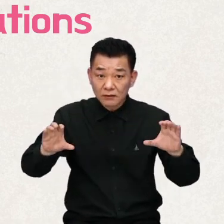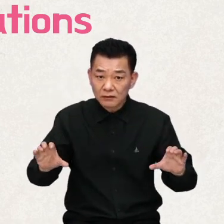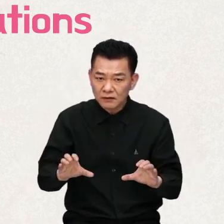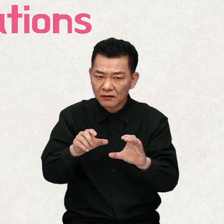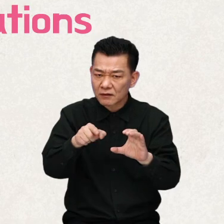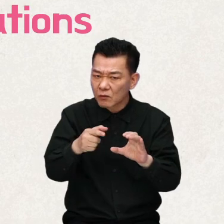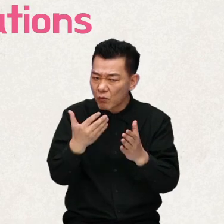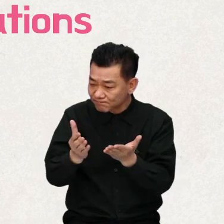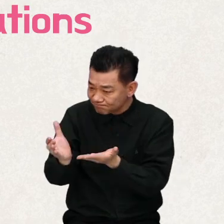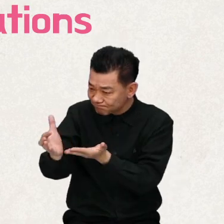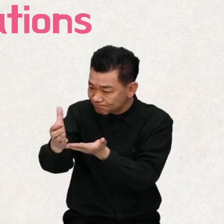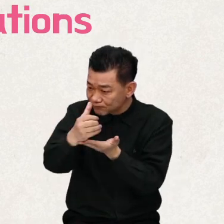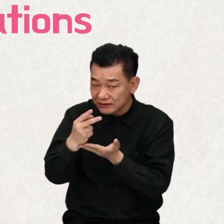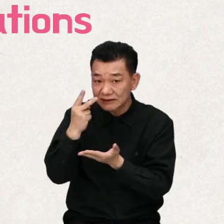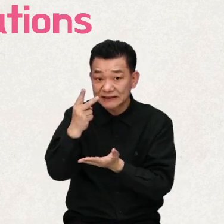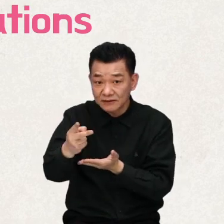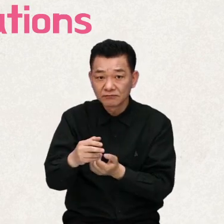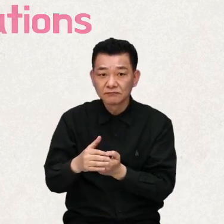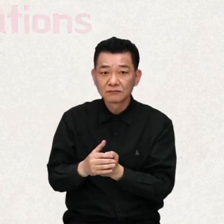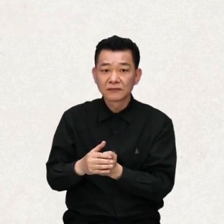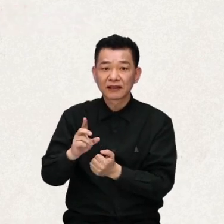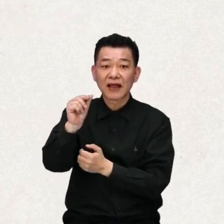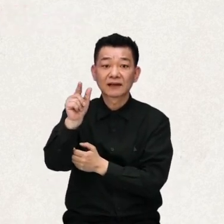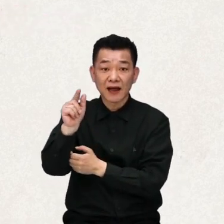the implementation other than reports.